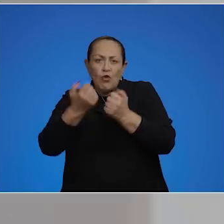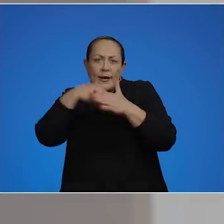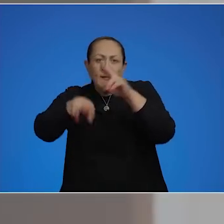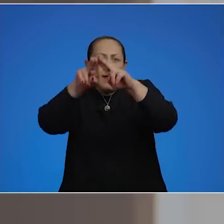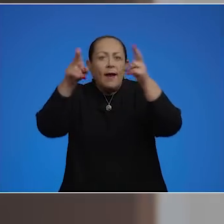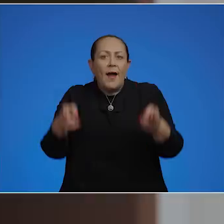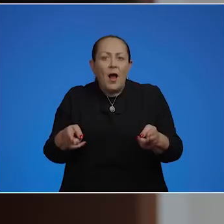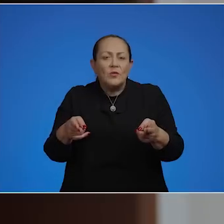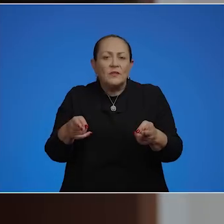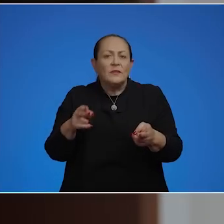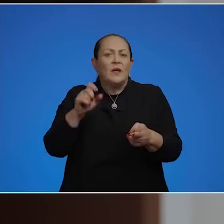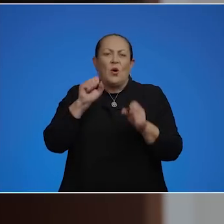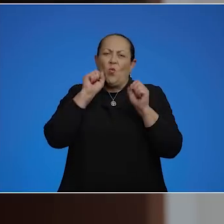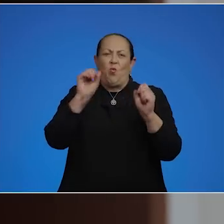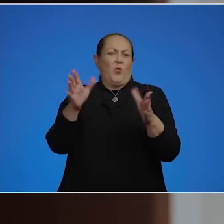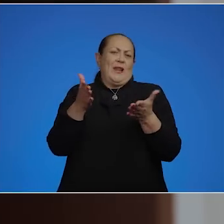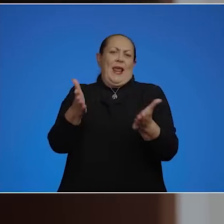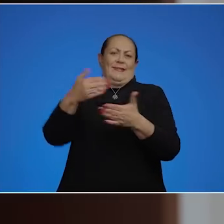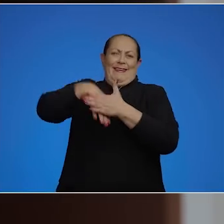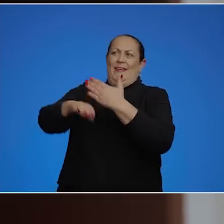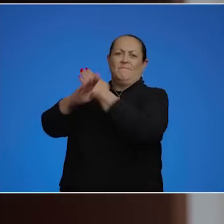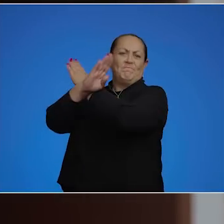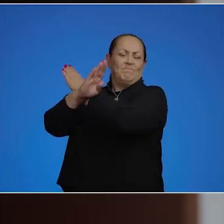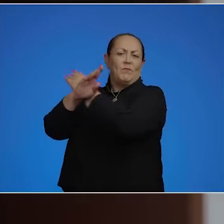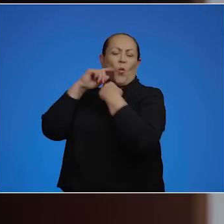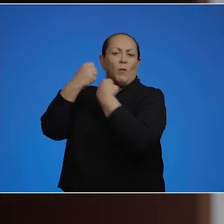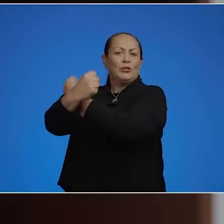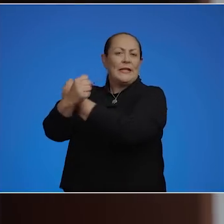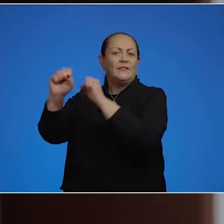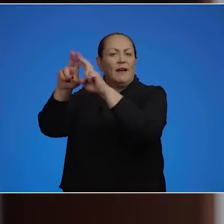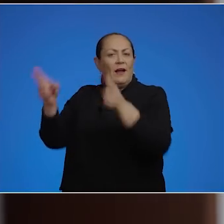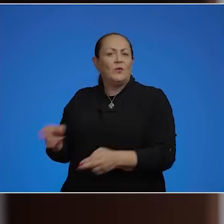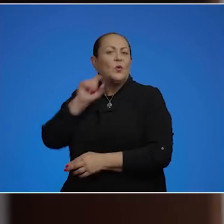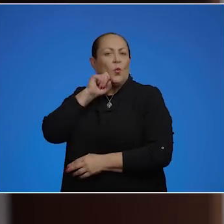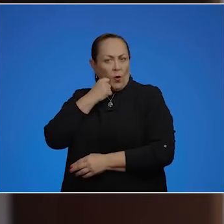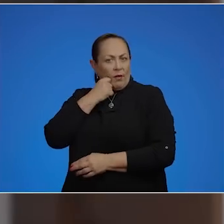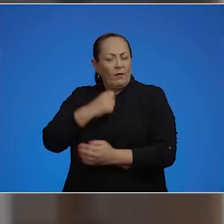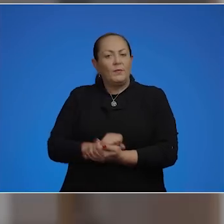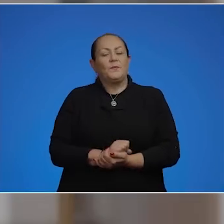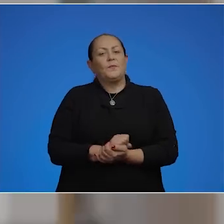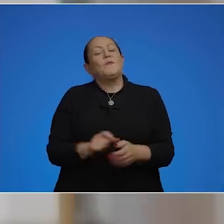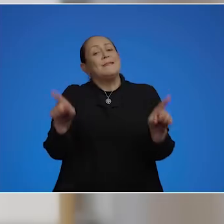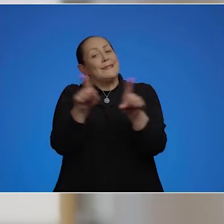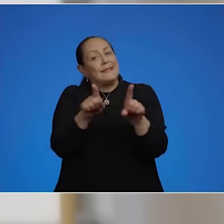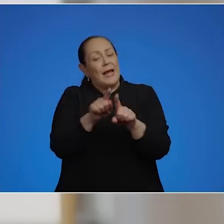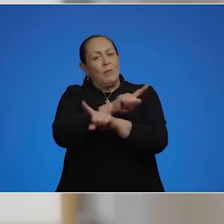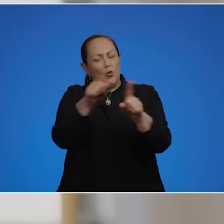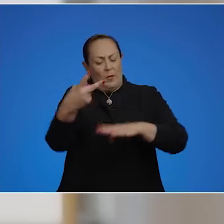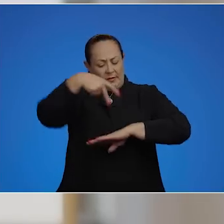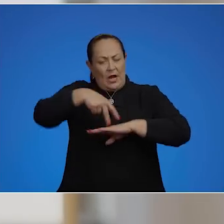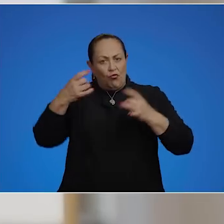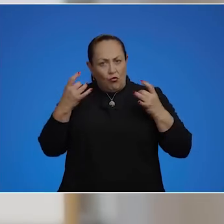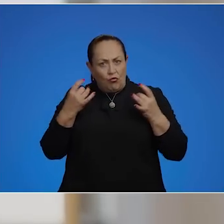come, he would not have let anyone break through the wall of his house. You too must